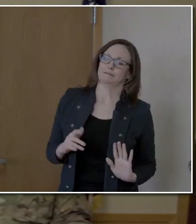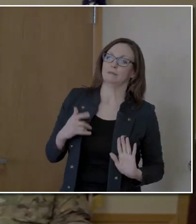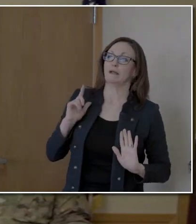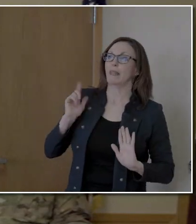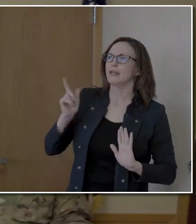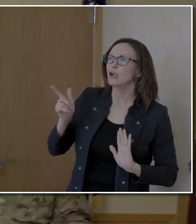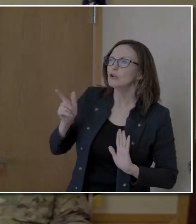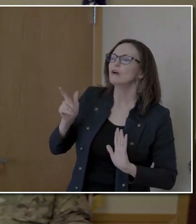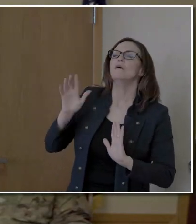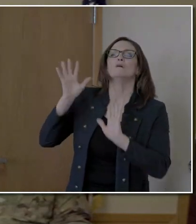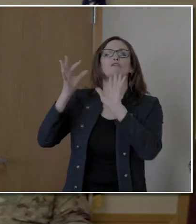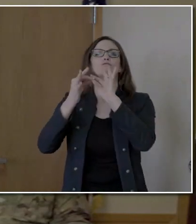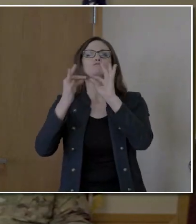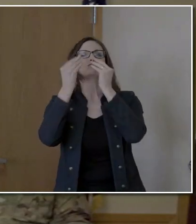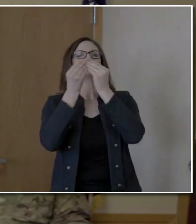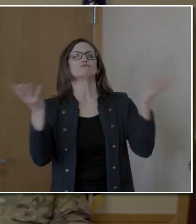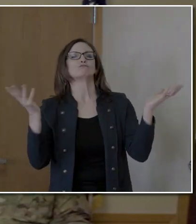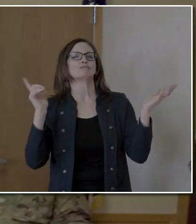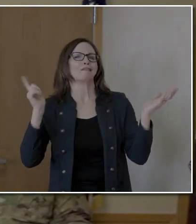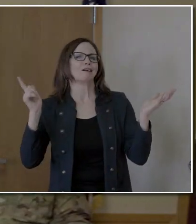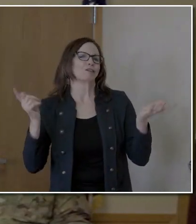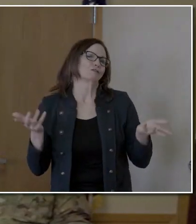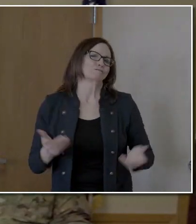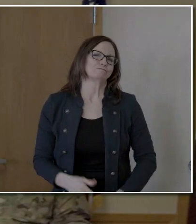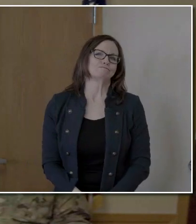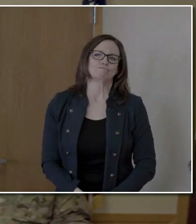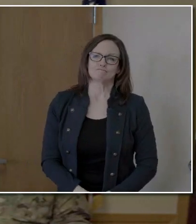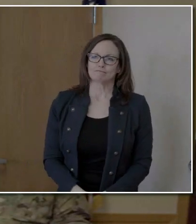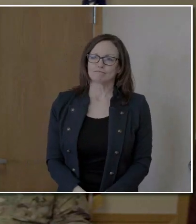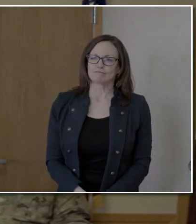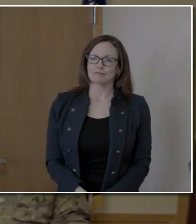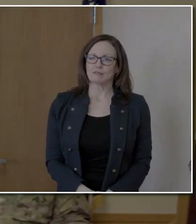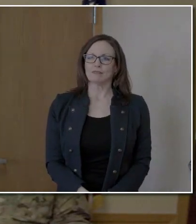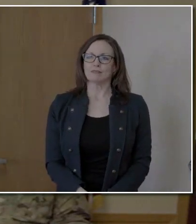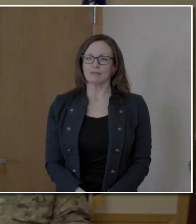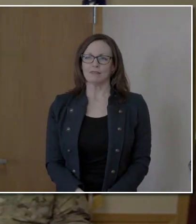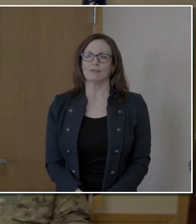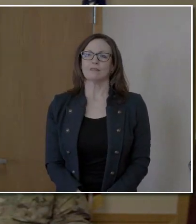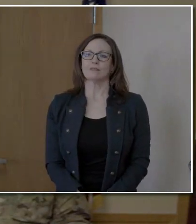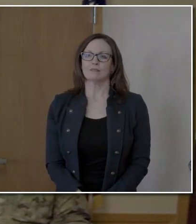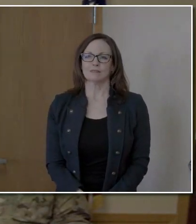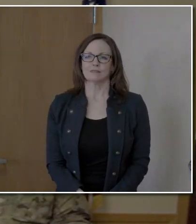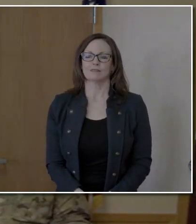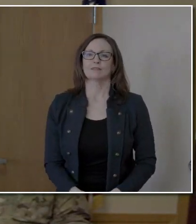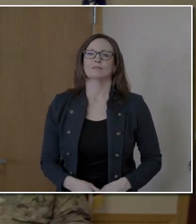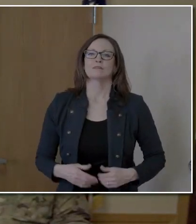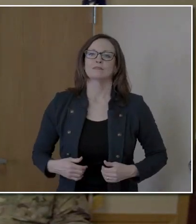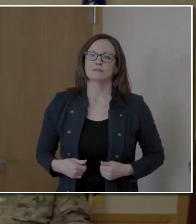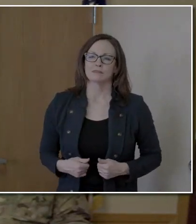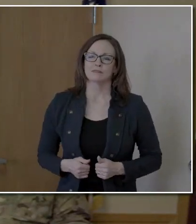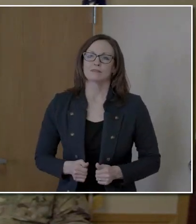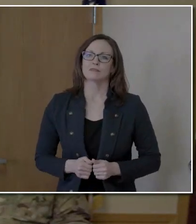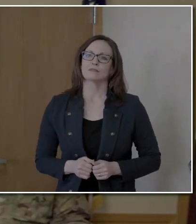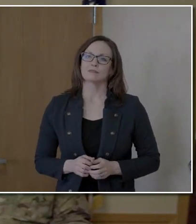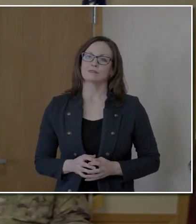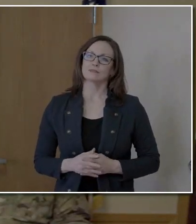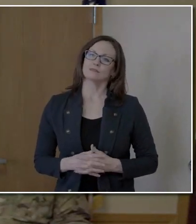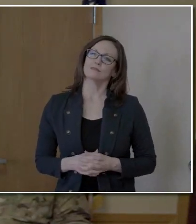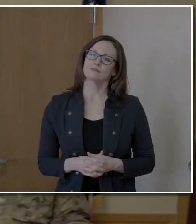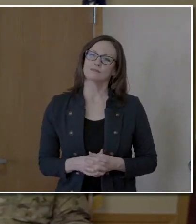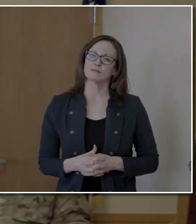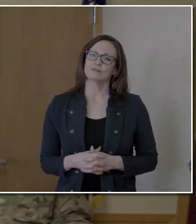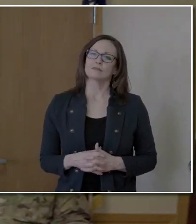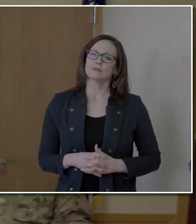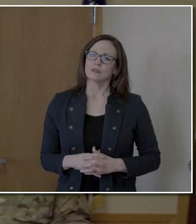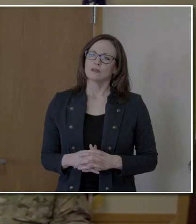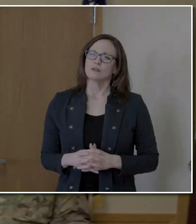Good afternoon. Good afternoon. I had a couple questions for General Knapp. You said some Guard members have tested positive. Can you talk a little